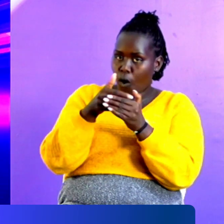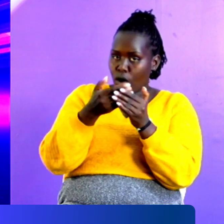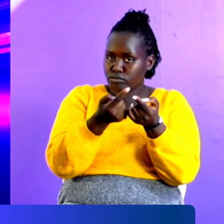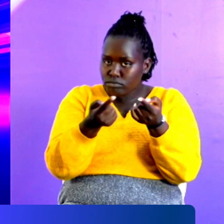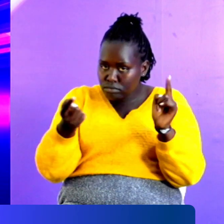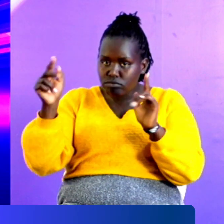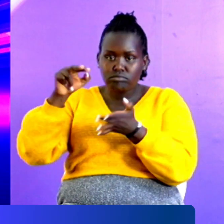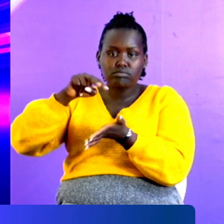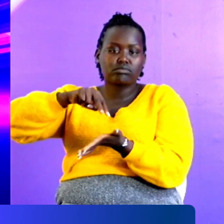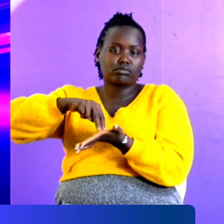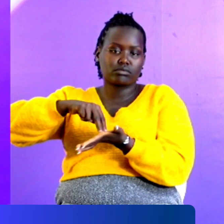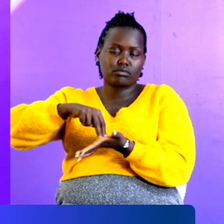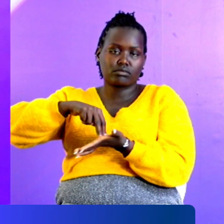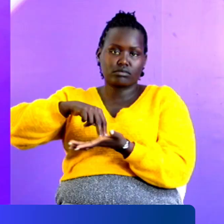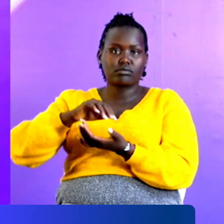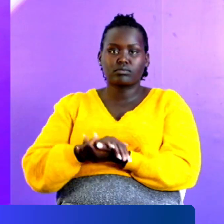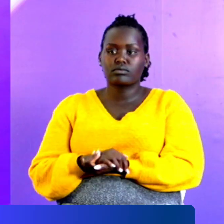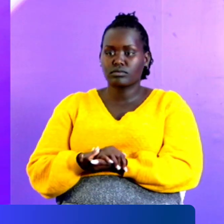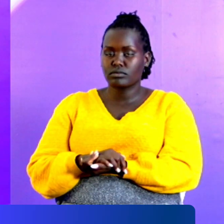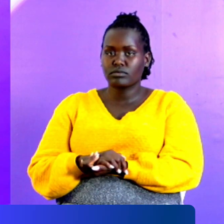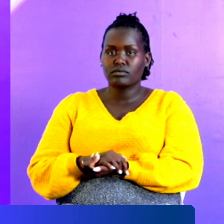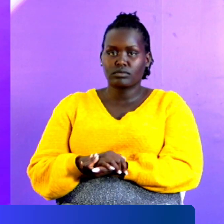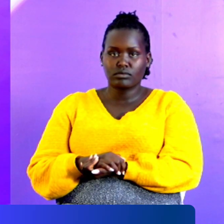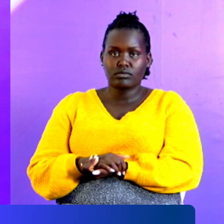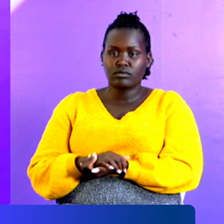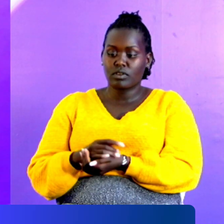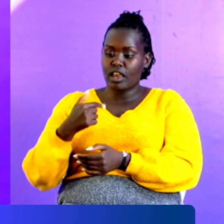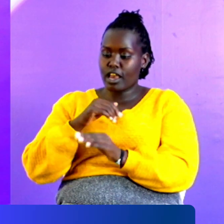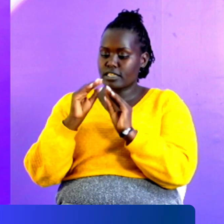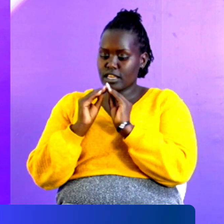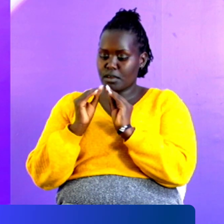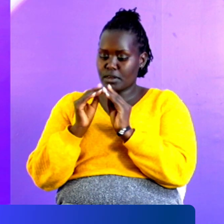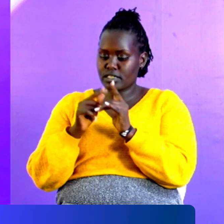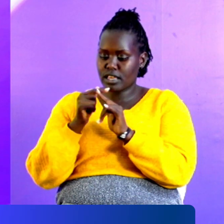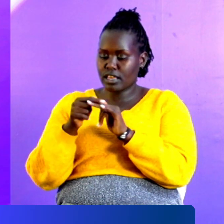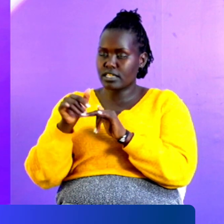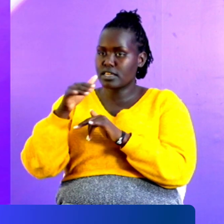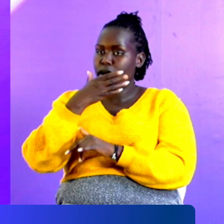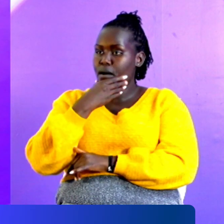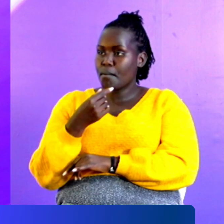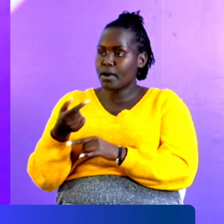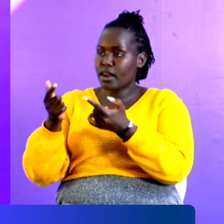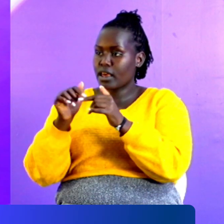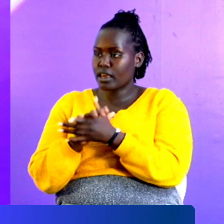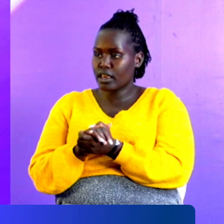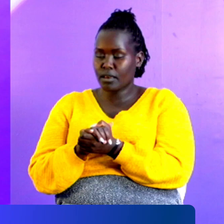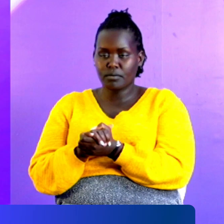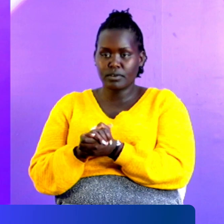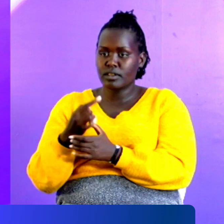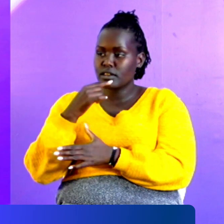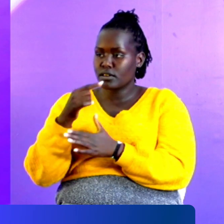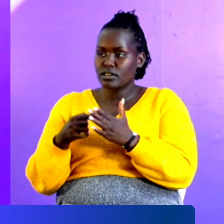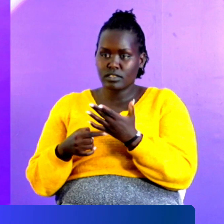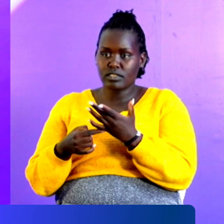That is the day. You knew Kimeenda. We were in a meeting. Yeah. And when that man came and he's known, so I wouldn't say his name.